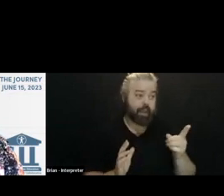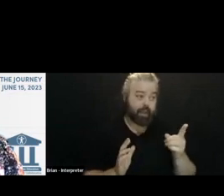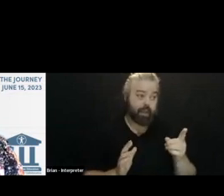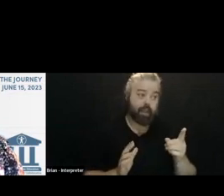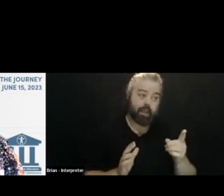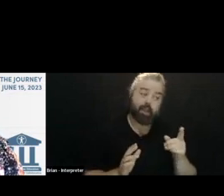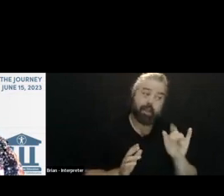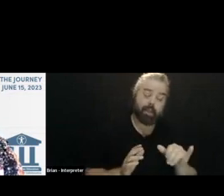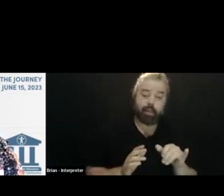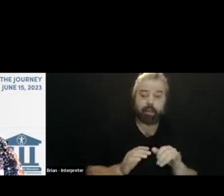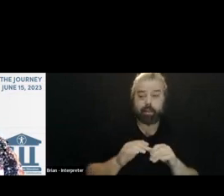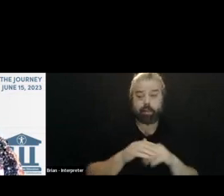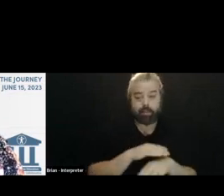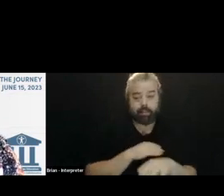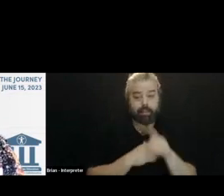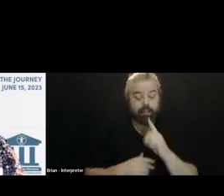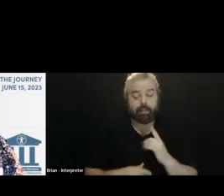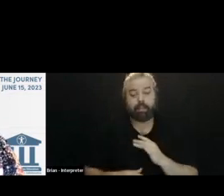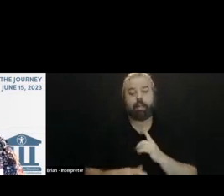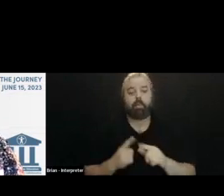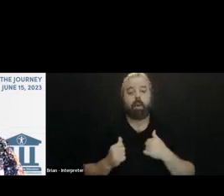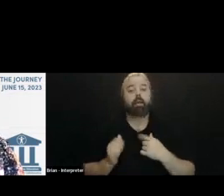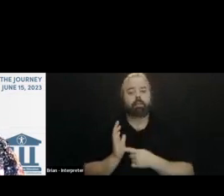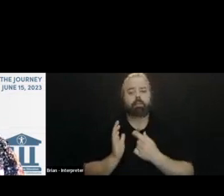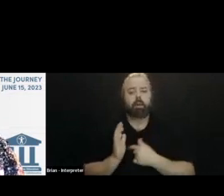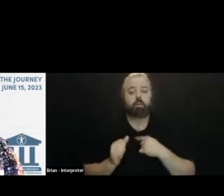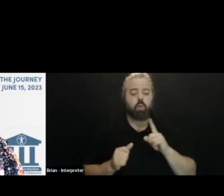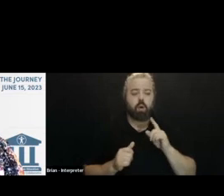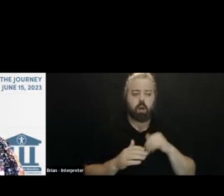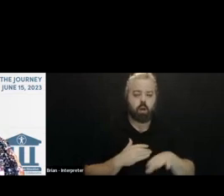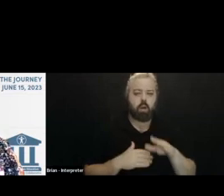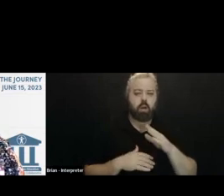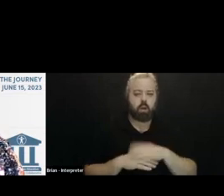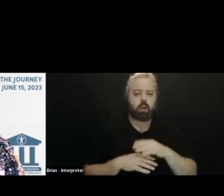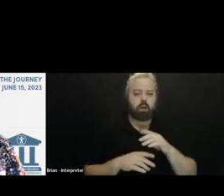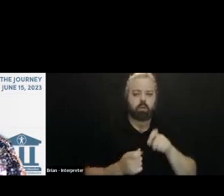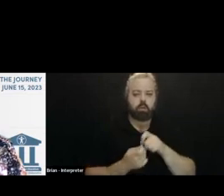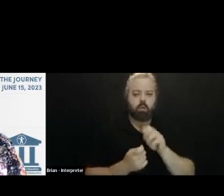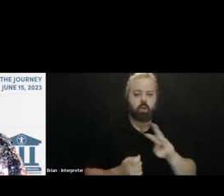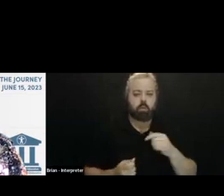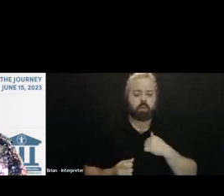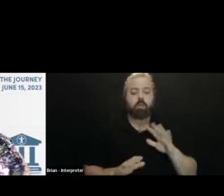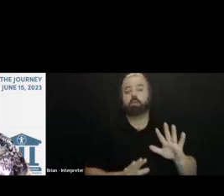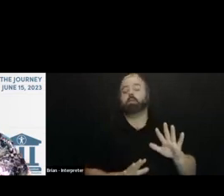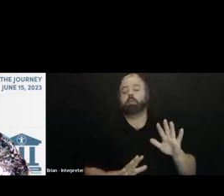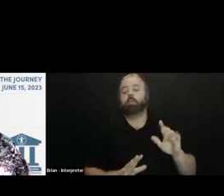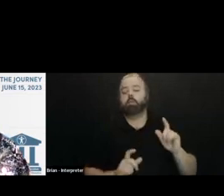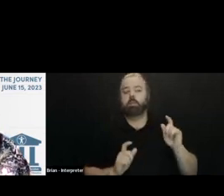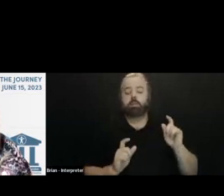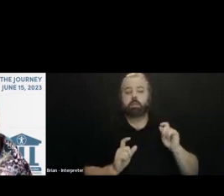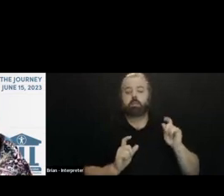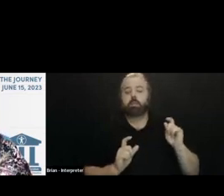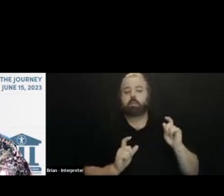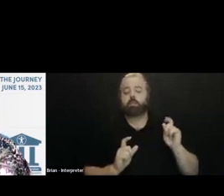does make me a twitch sometimes when I go to certain websites and I see things flashing around or moving